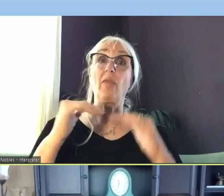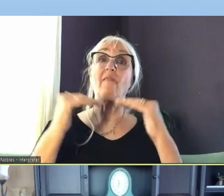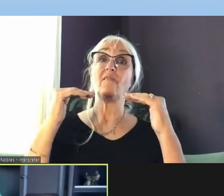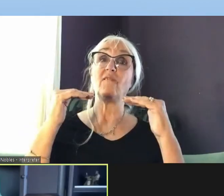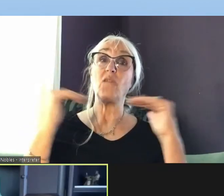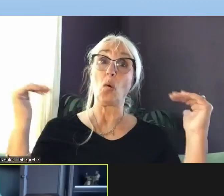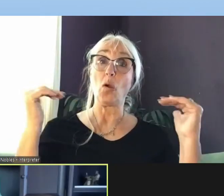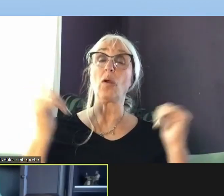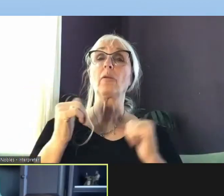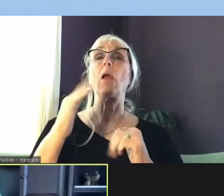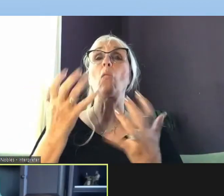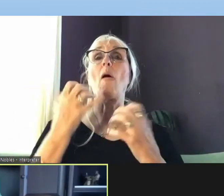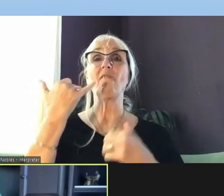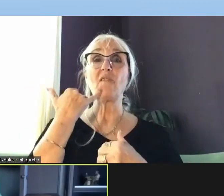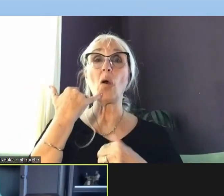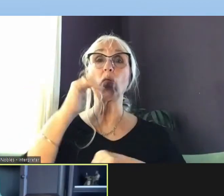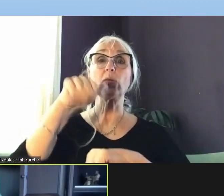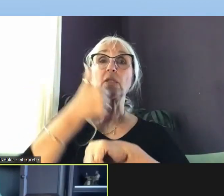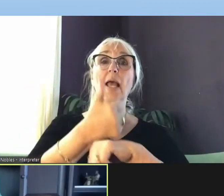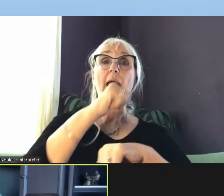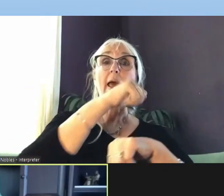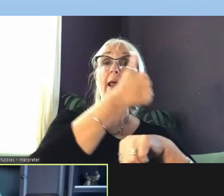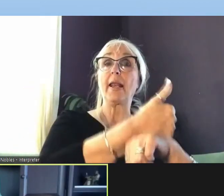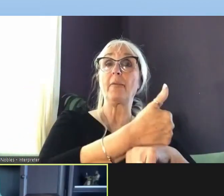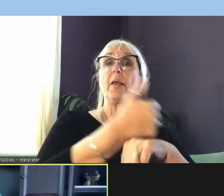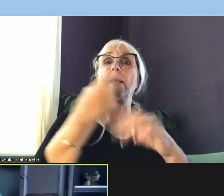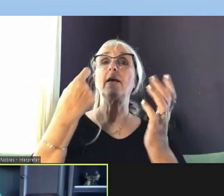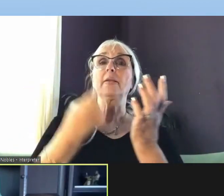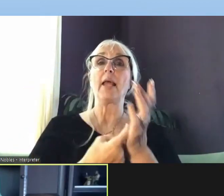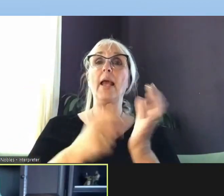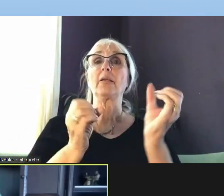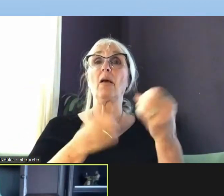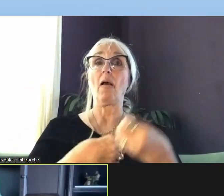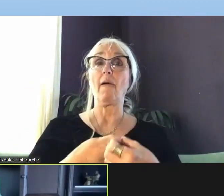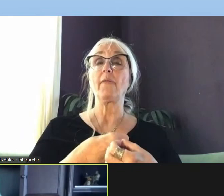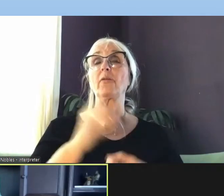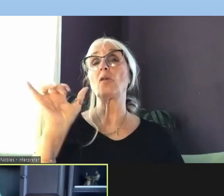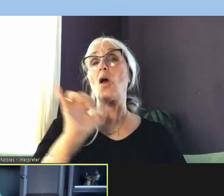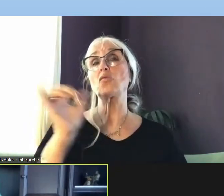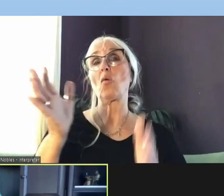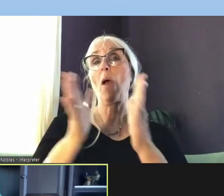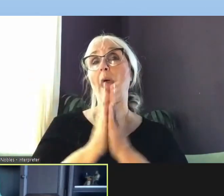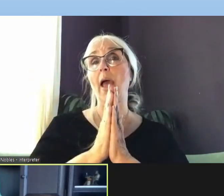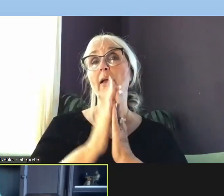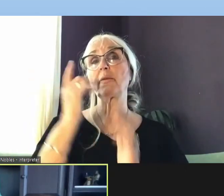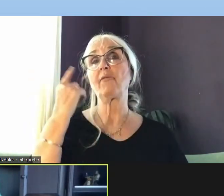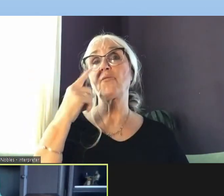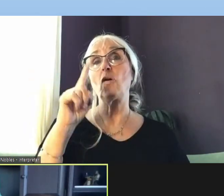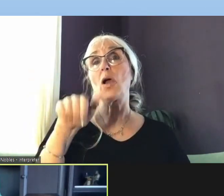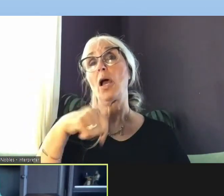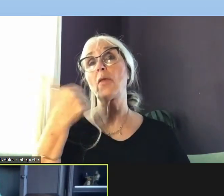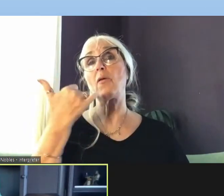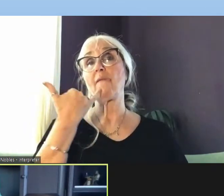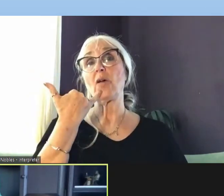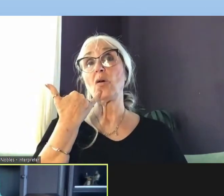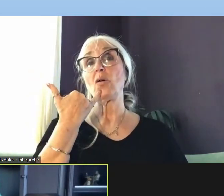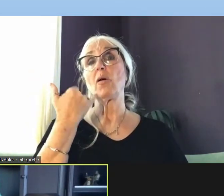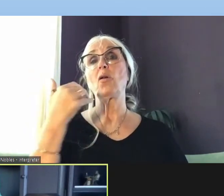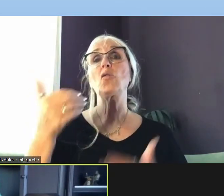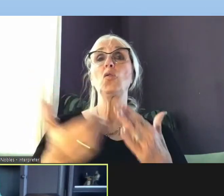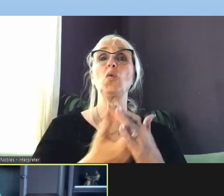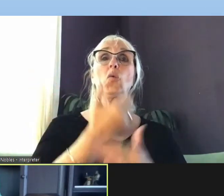in those locations. And the tax office is also asking for additional phones for a new